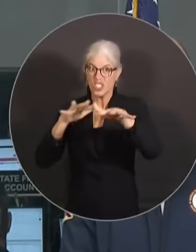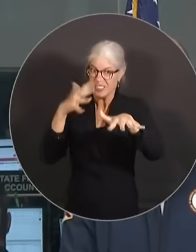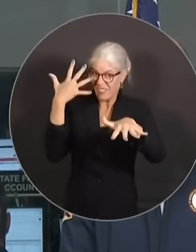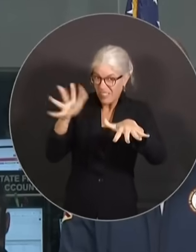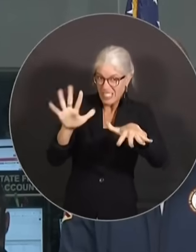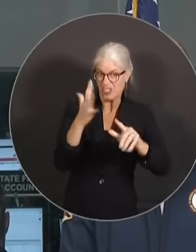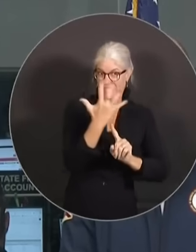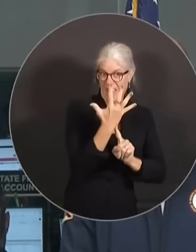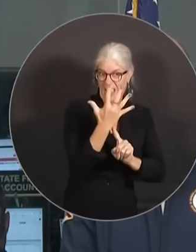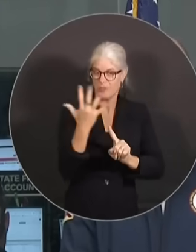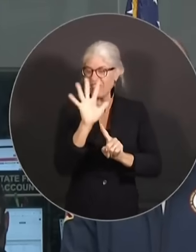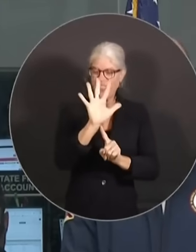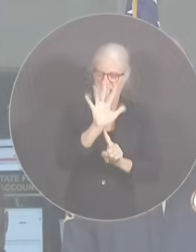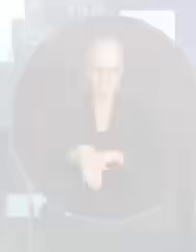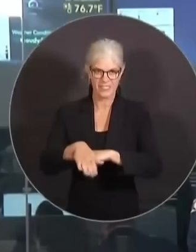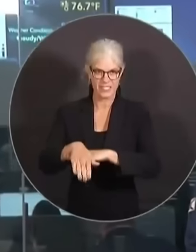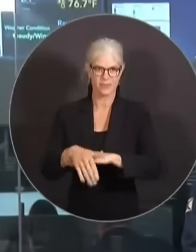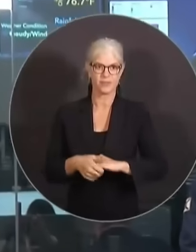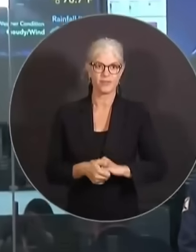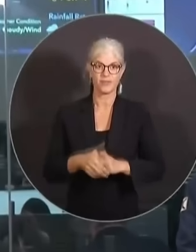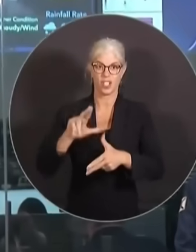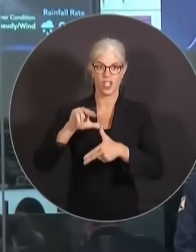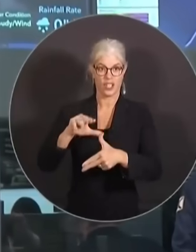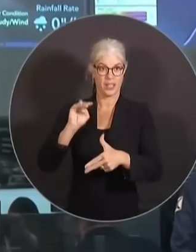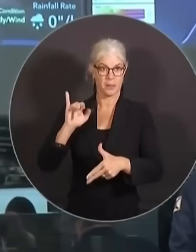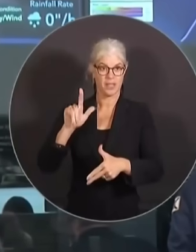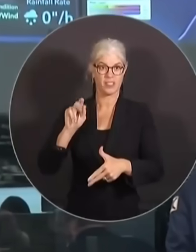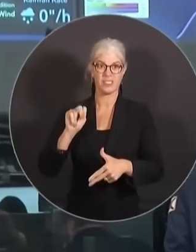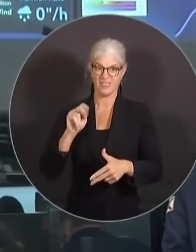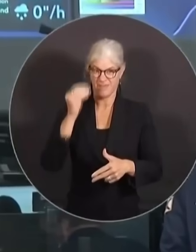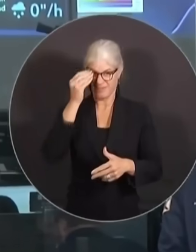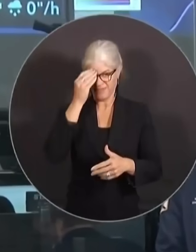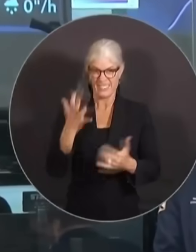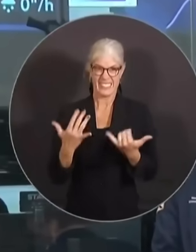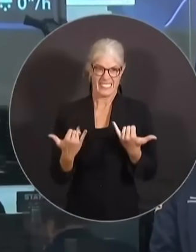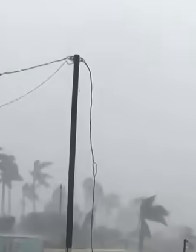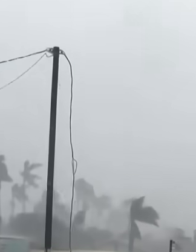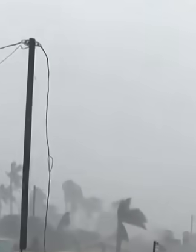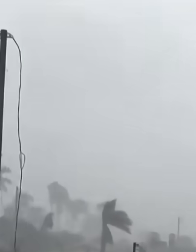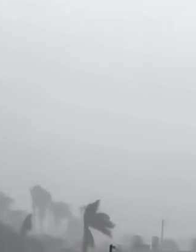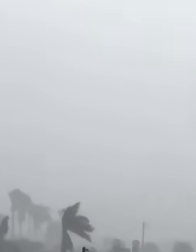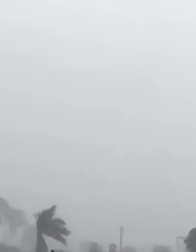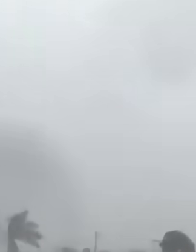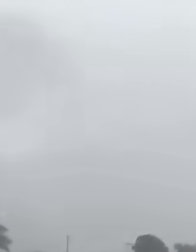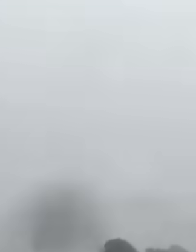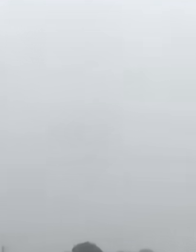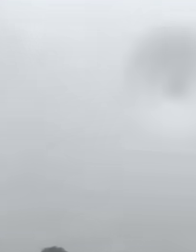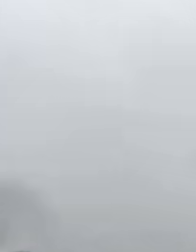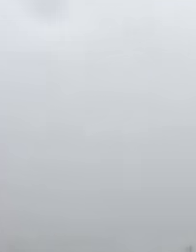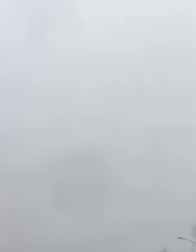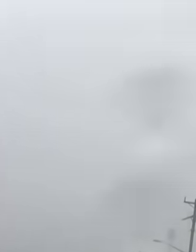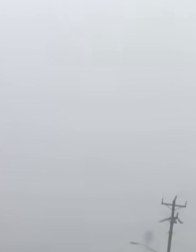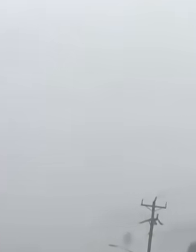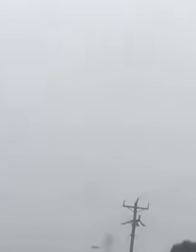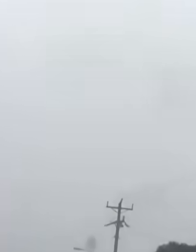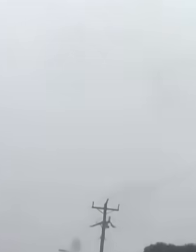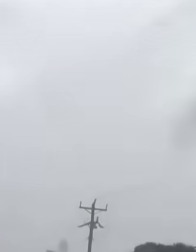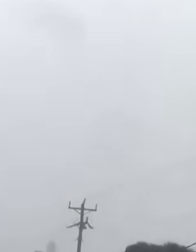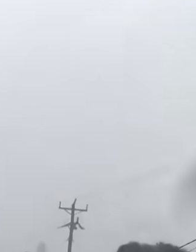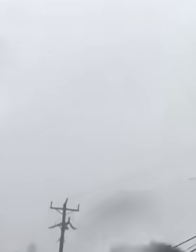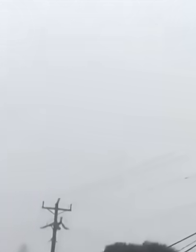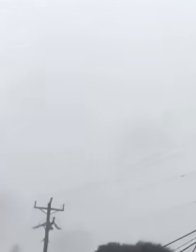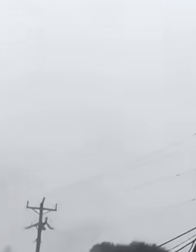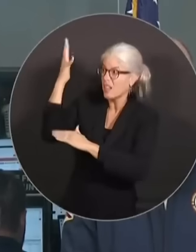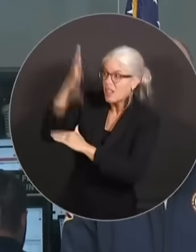you are on the Gulf Coast of Florida. Florida Governor Ron DeSantis urging residents who refuse to evacuate to seek higher ground and